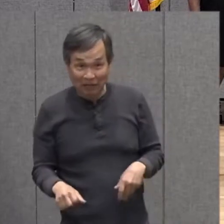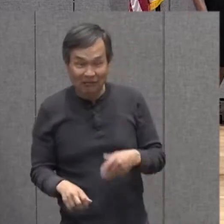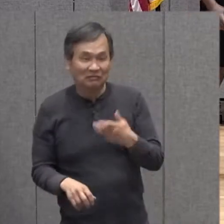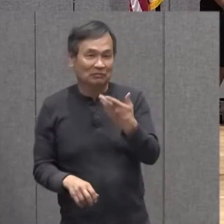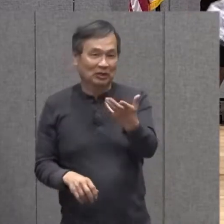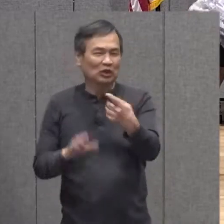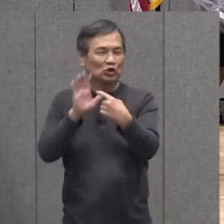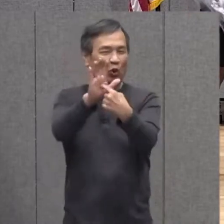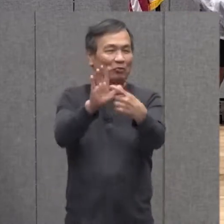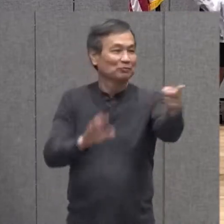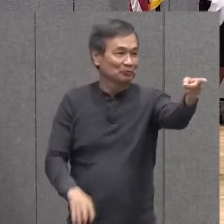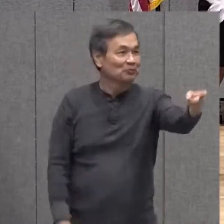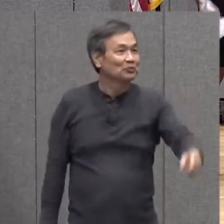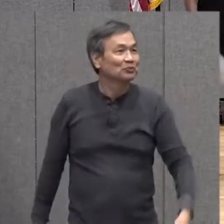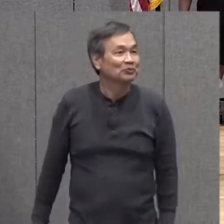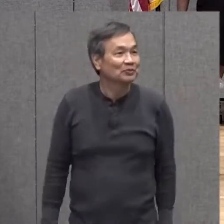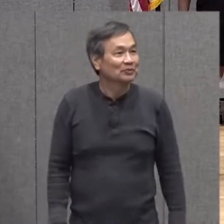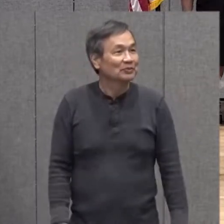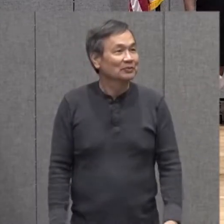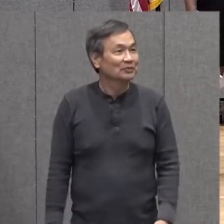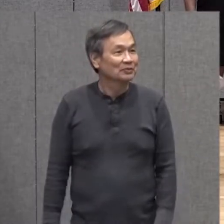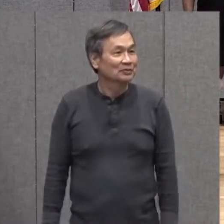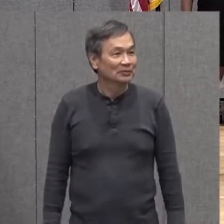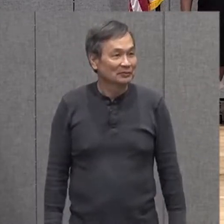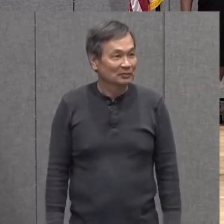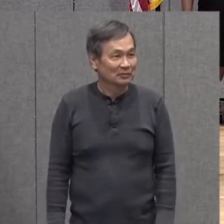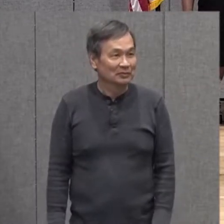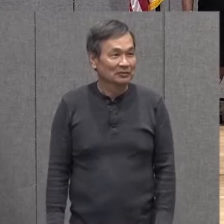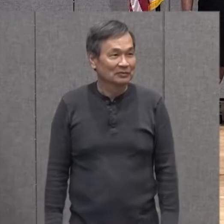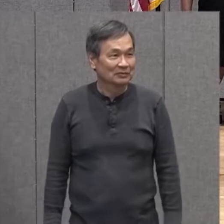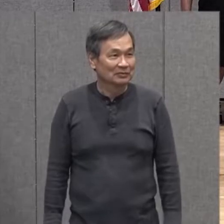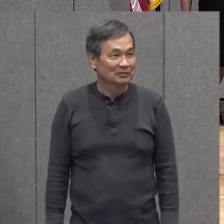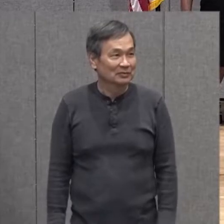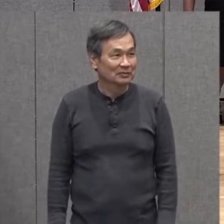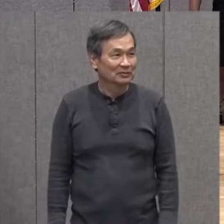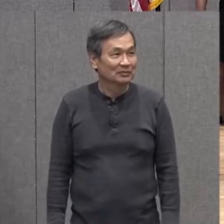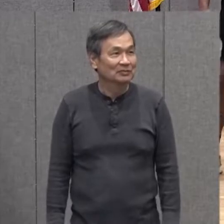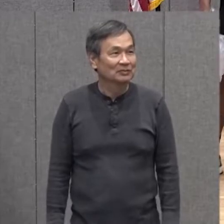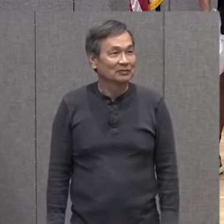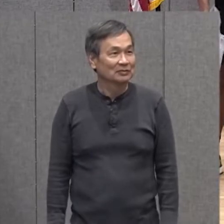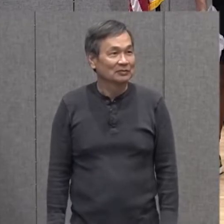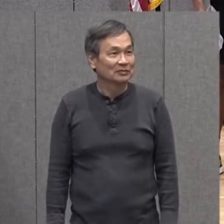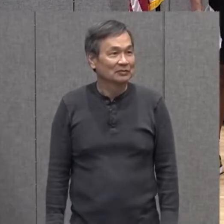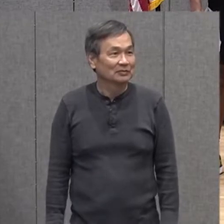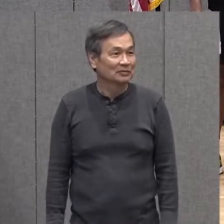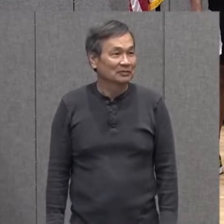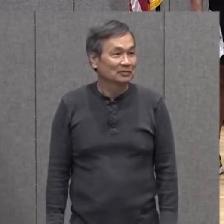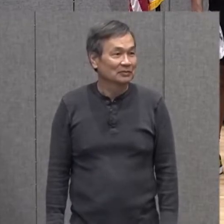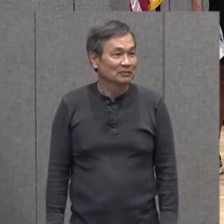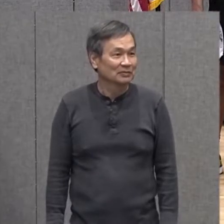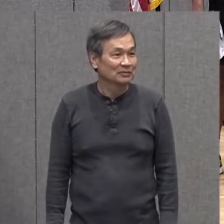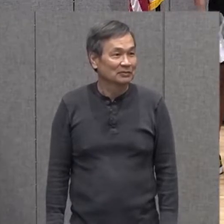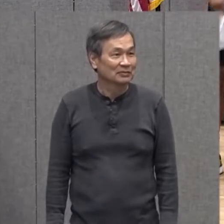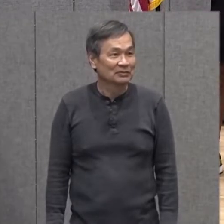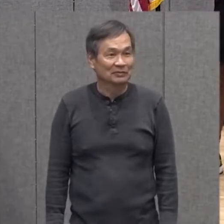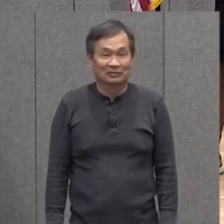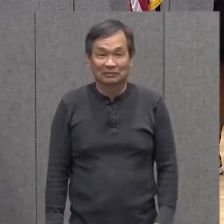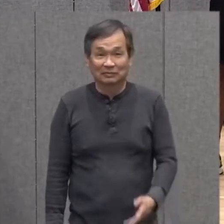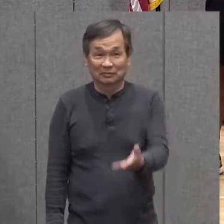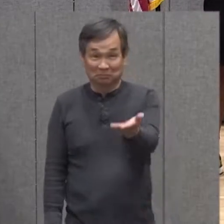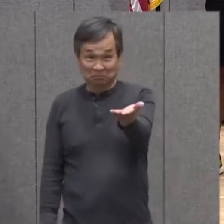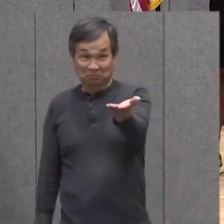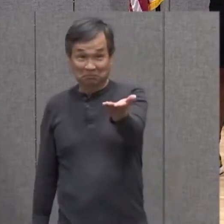give you an example. Vamos a hacer unos trucos ahora ganándolo, como girando, dándonos una vuelta, o tal vez ganándola atrás